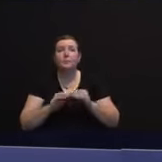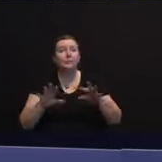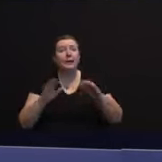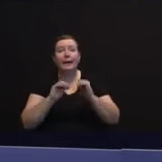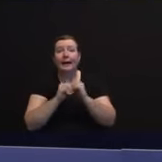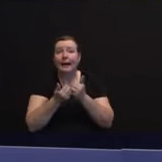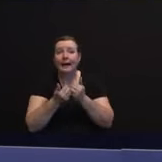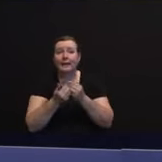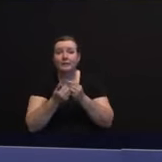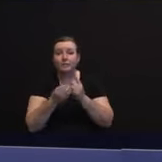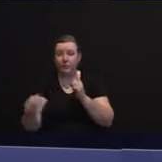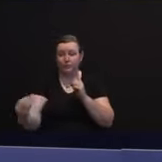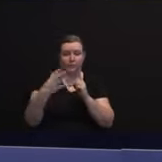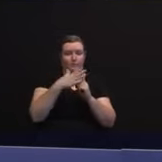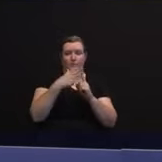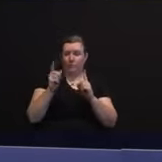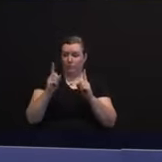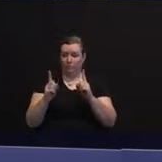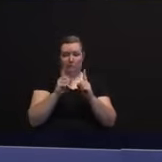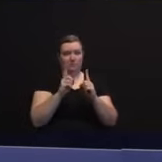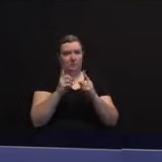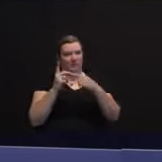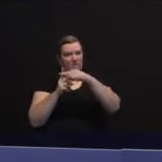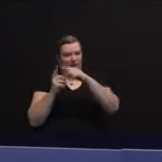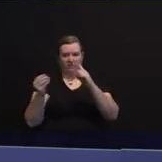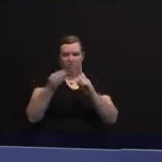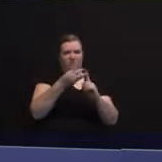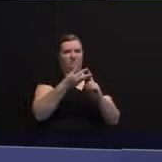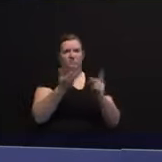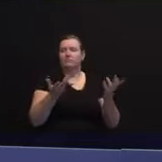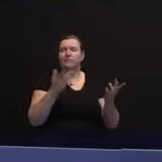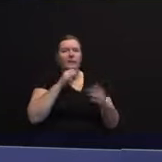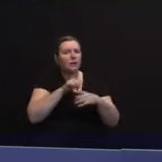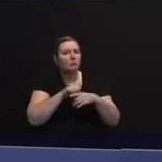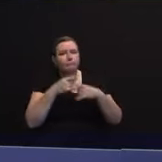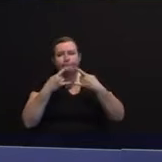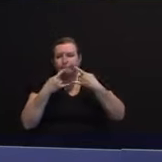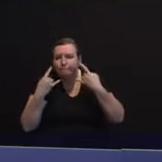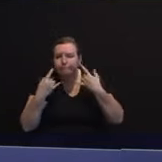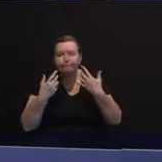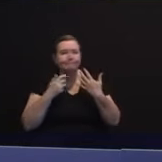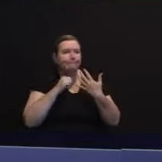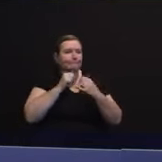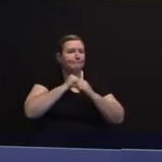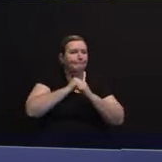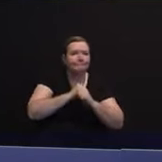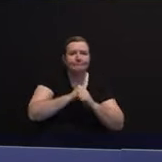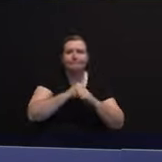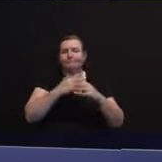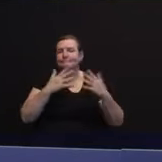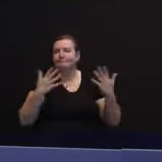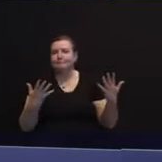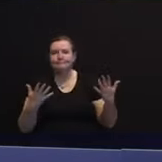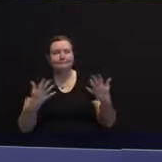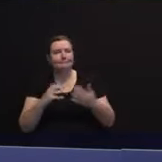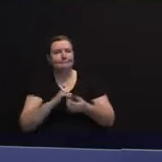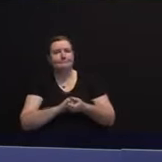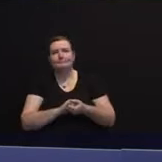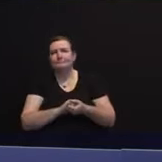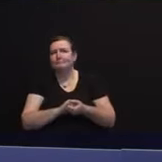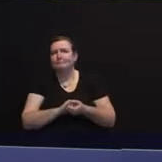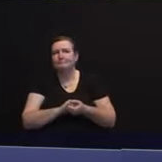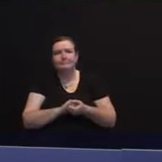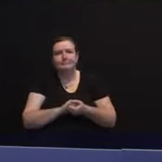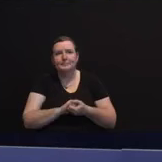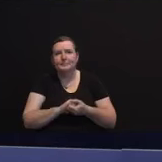who are not practicing our public health measures. We also know that this virus enjoys cold